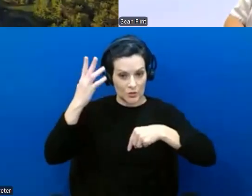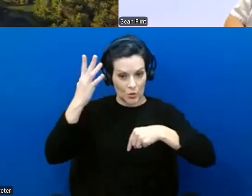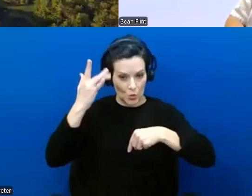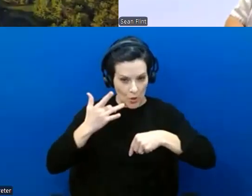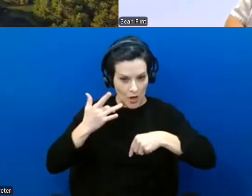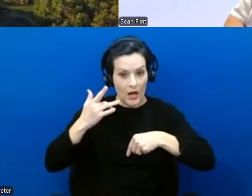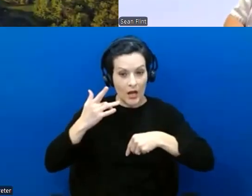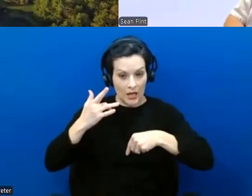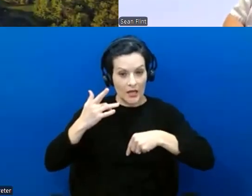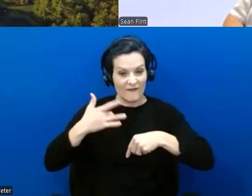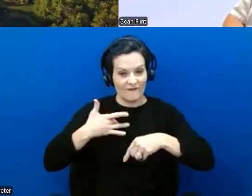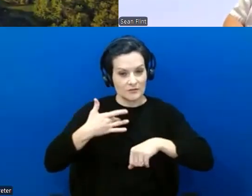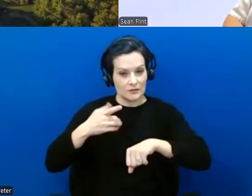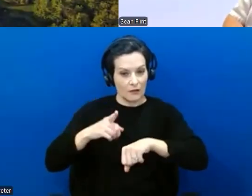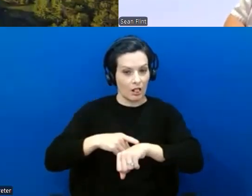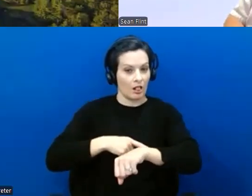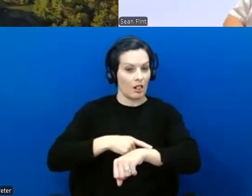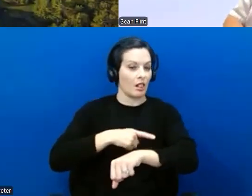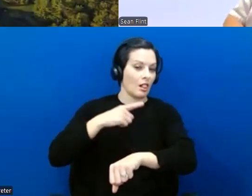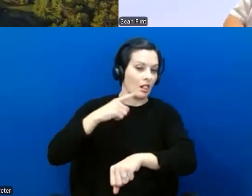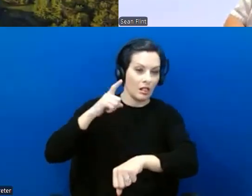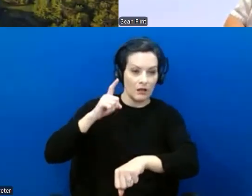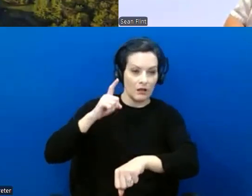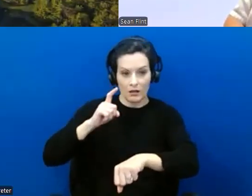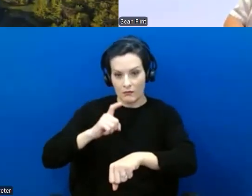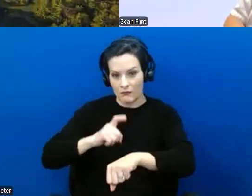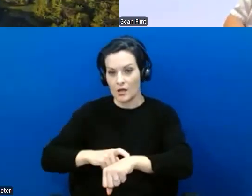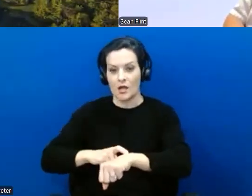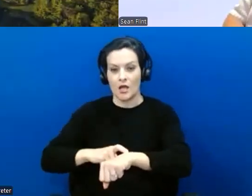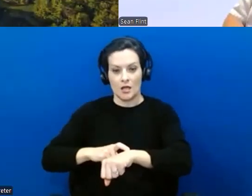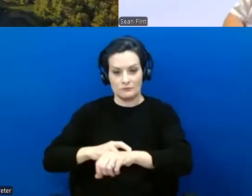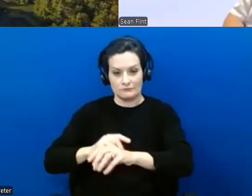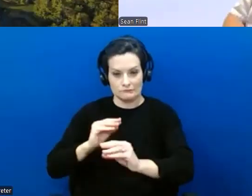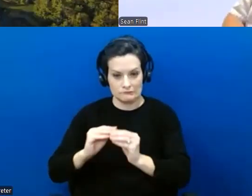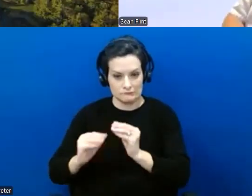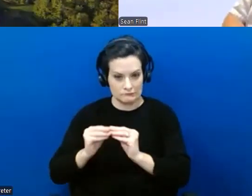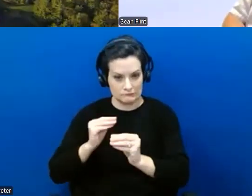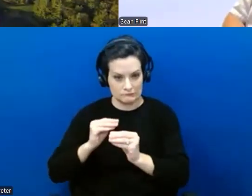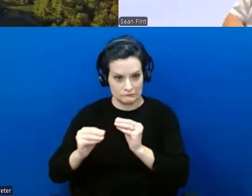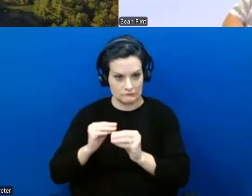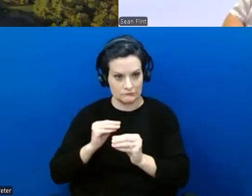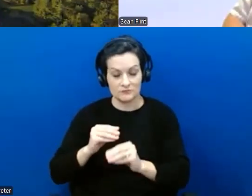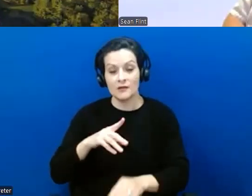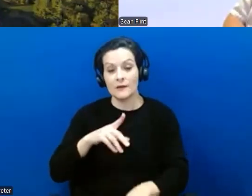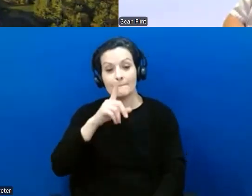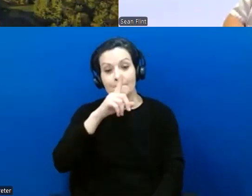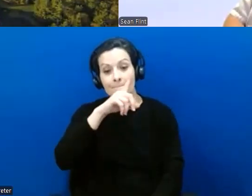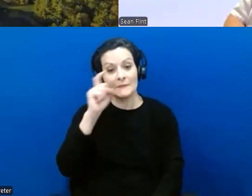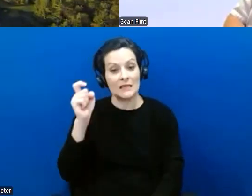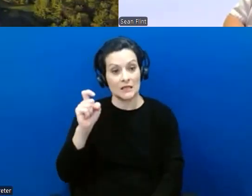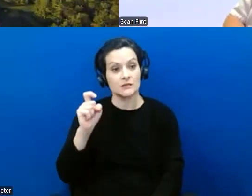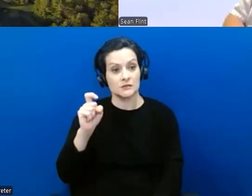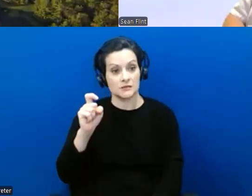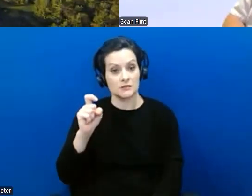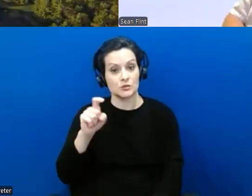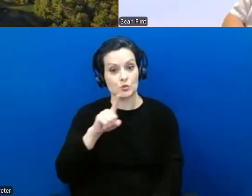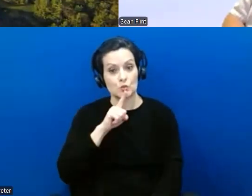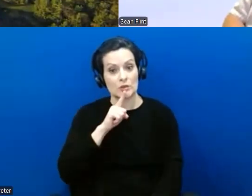so long or is such a big deal for it to be fixed, is because it takes a